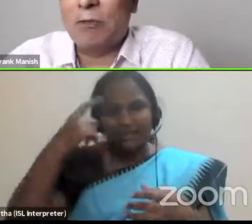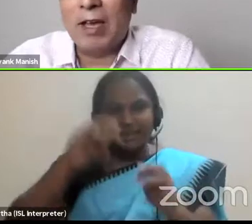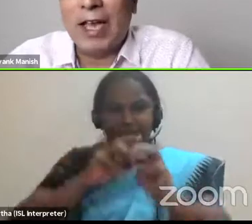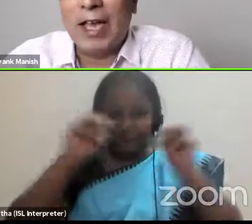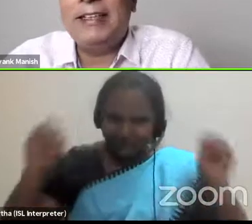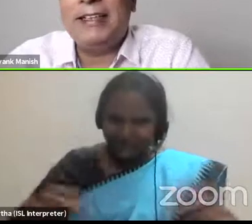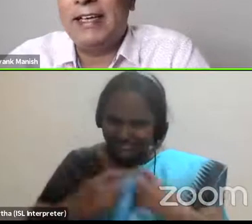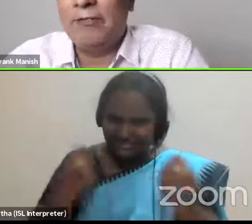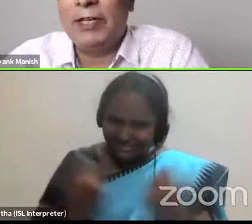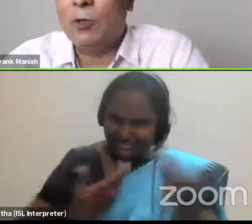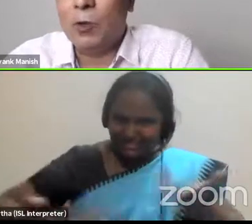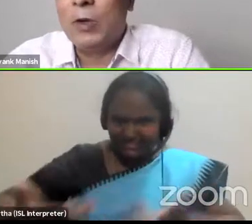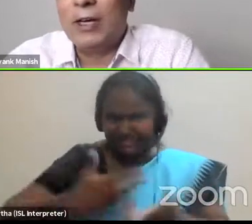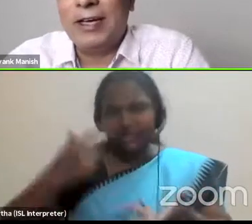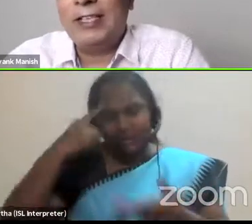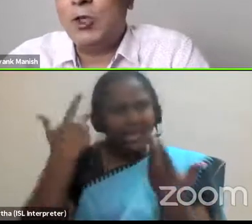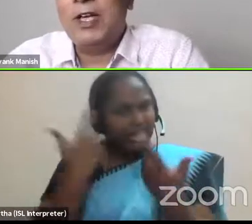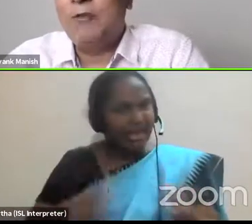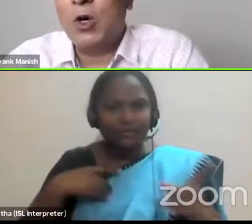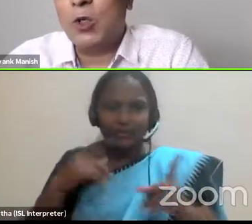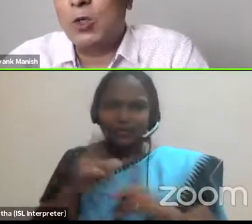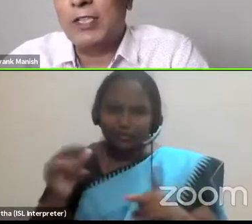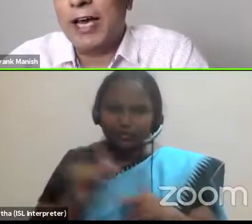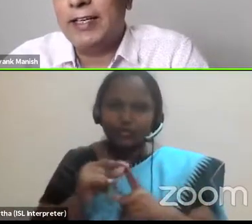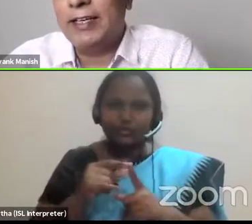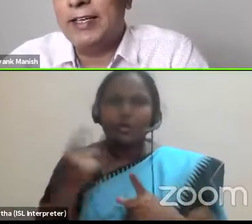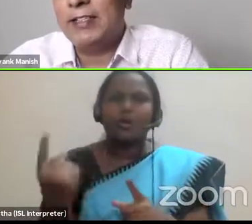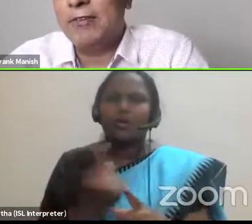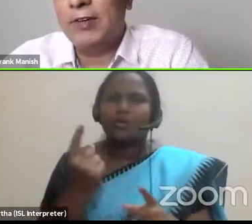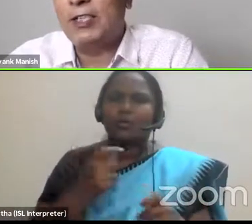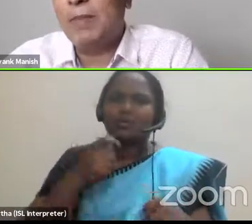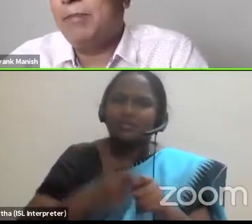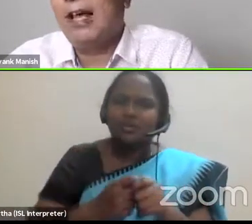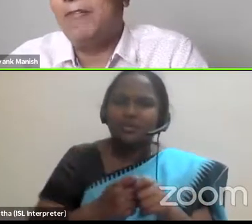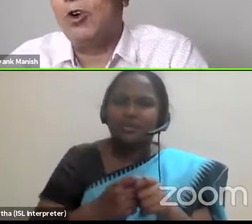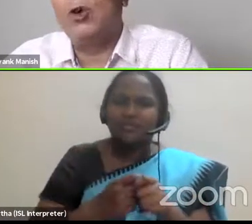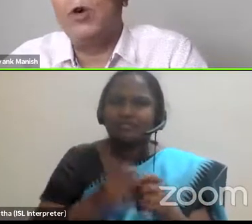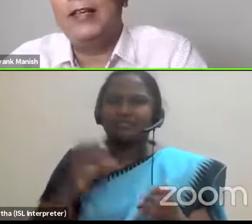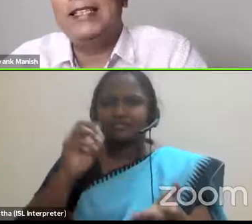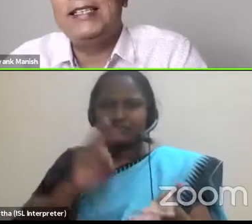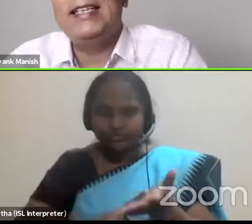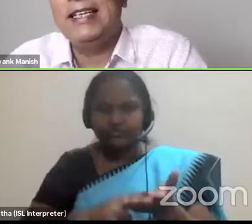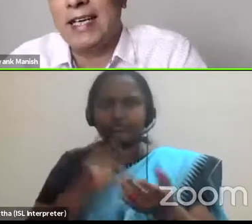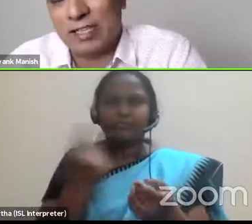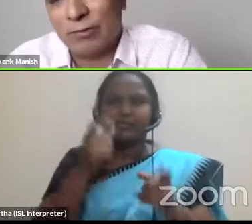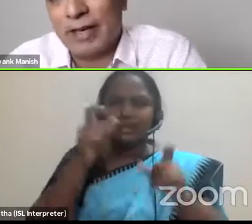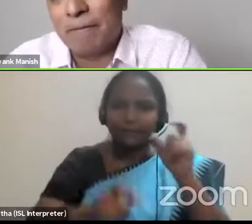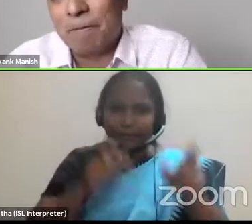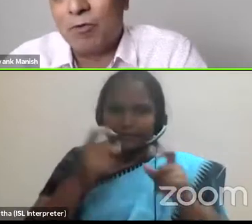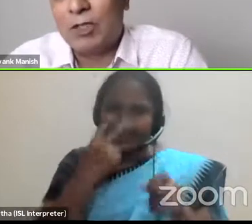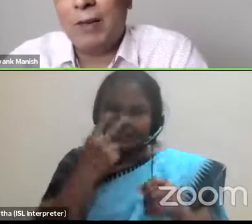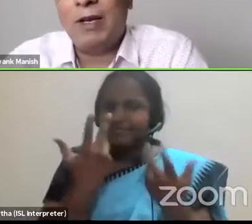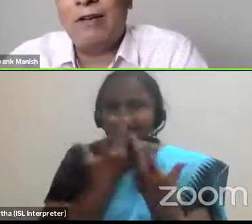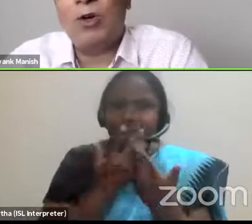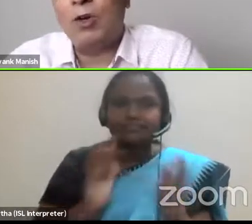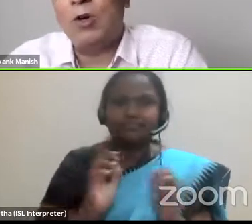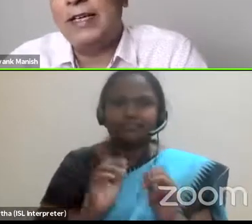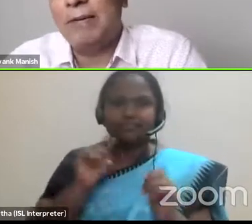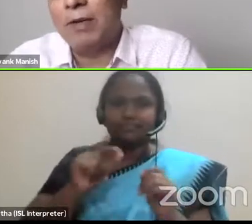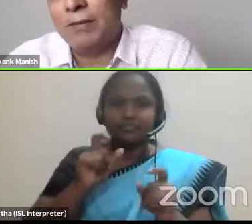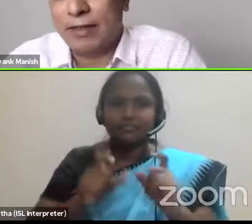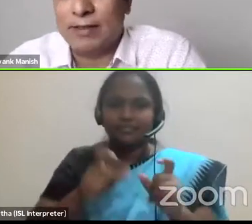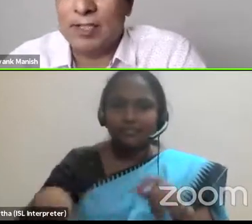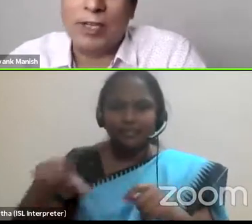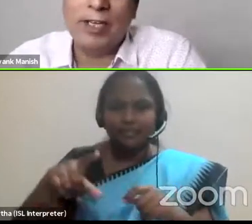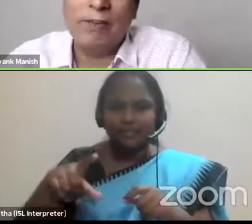that, you know, anything that we do, let's only work on those ideas which people have not already seen elsewhere, which people have not